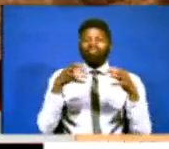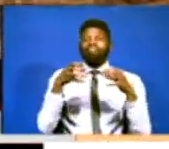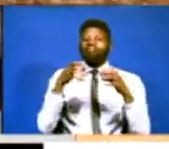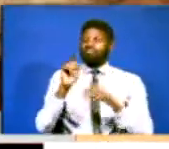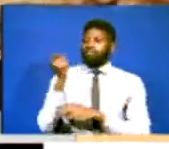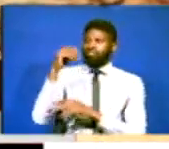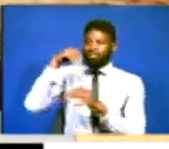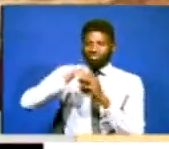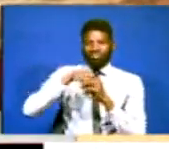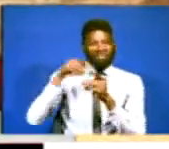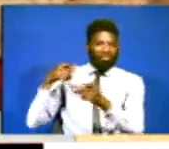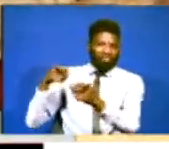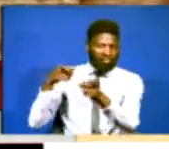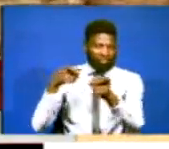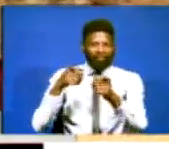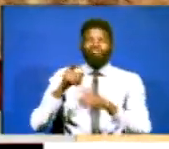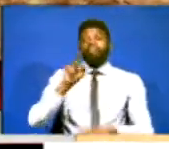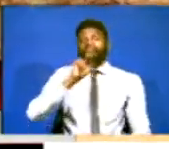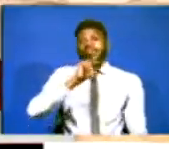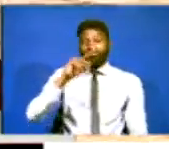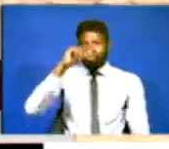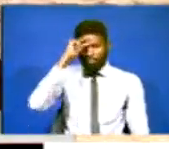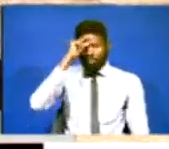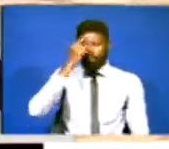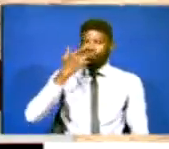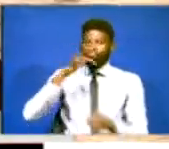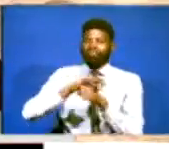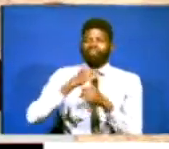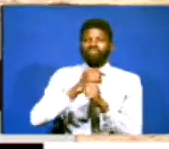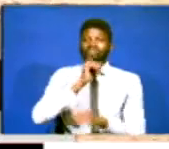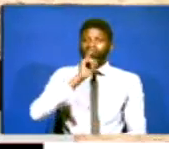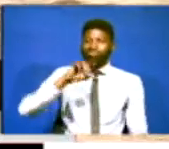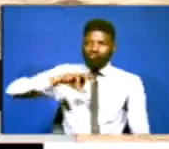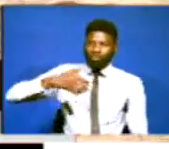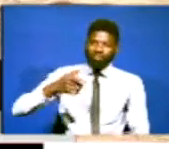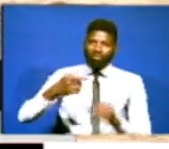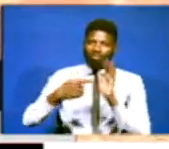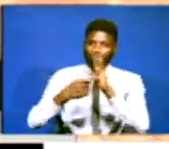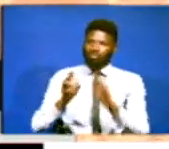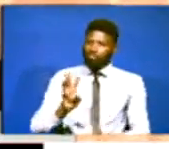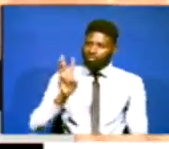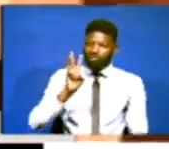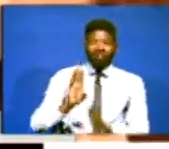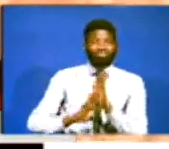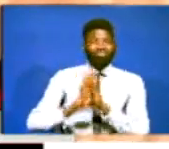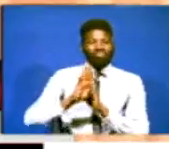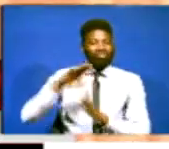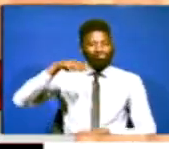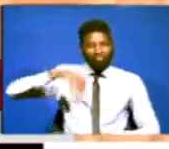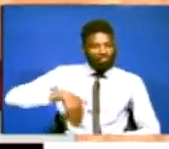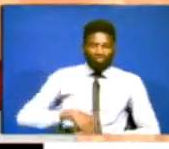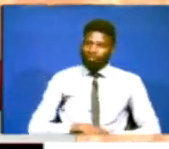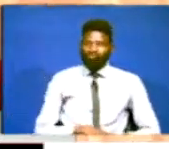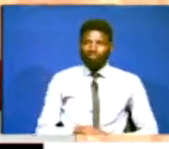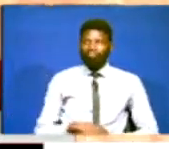Kwanza administration has pledged to ensure counties such as Wajir are not left to lag behind in development. I want to thank the